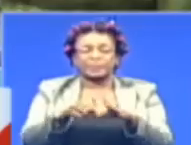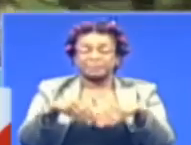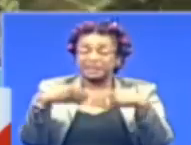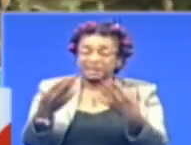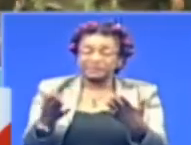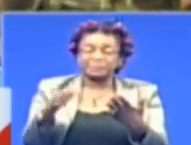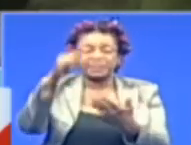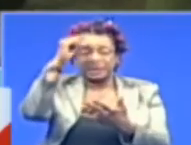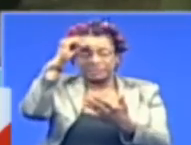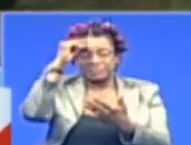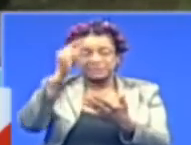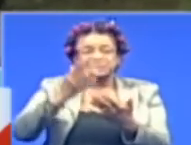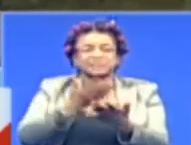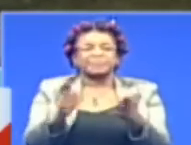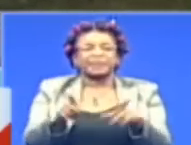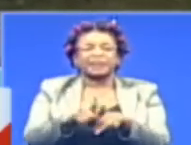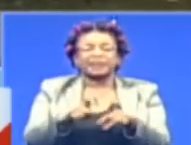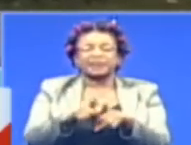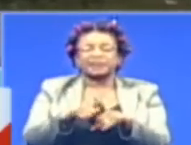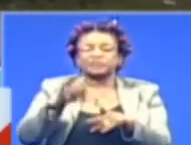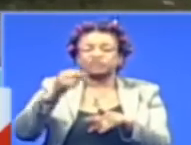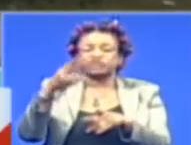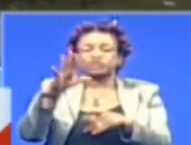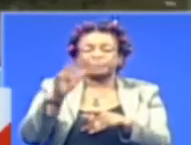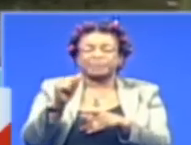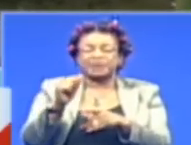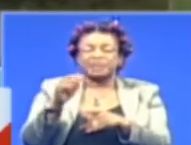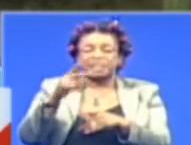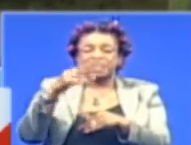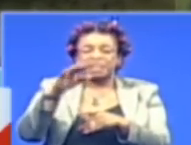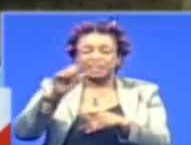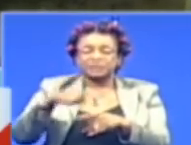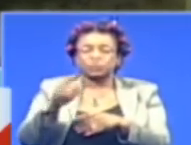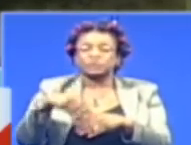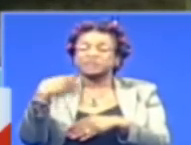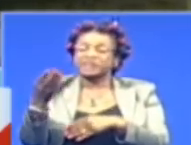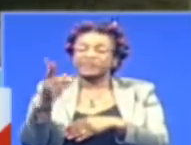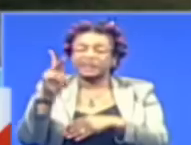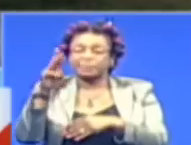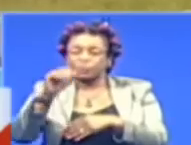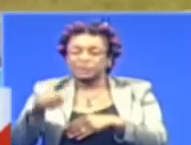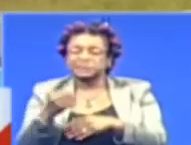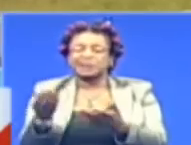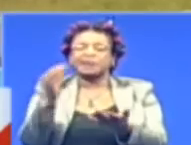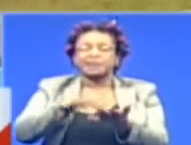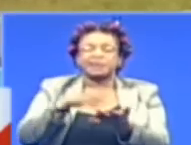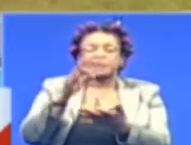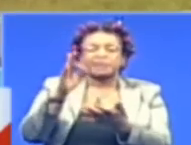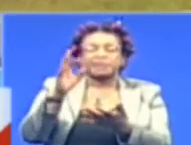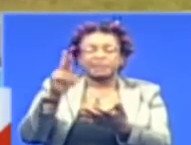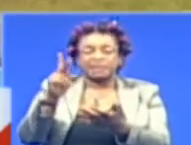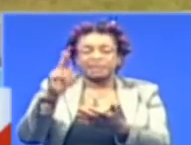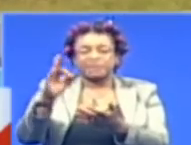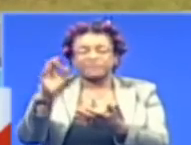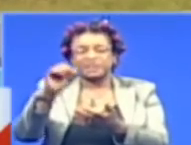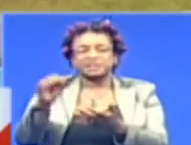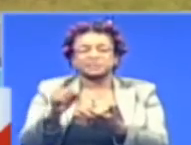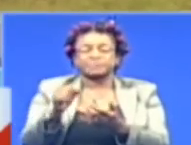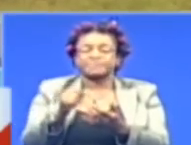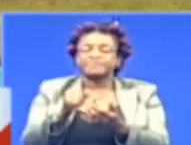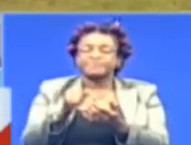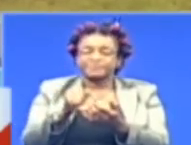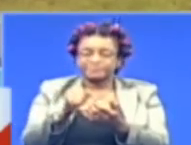say, because something like Simba Hills was allocated under KWS and then under KFS. So you see that wrangle. Those are some of the issues which we